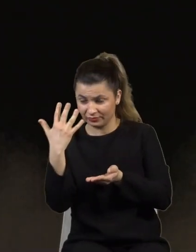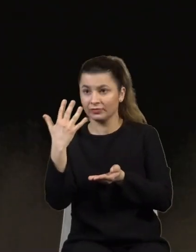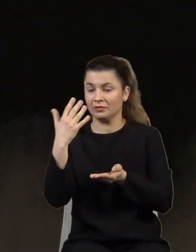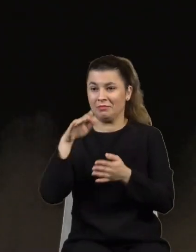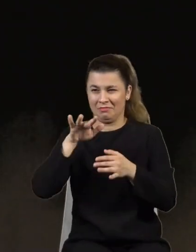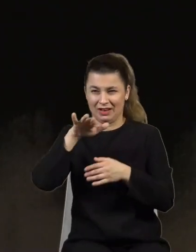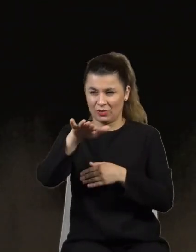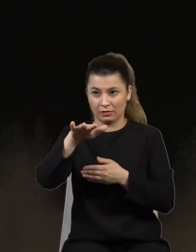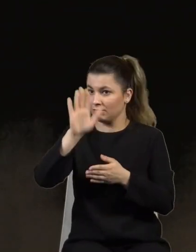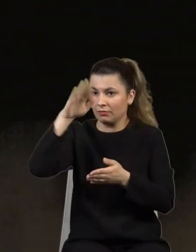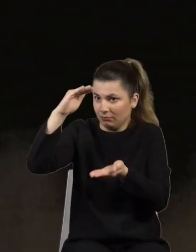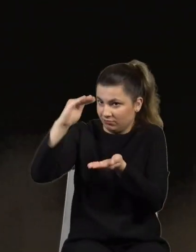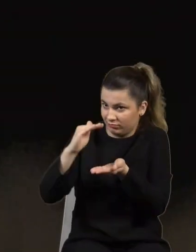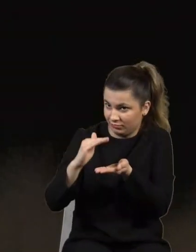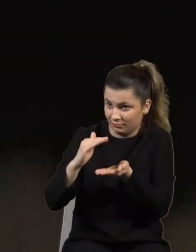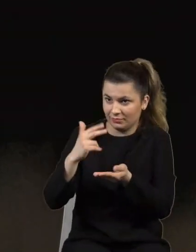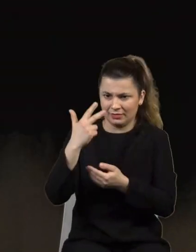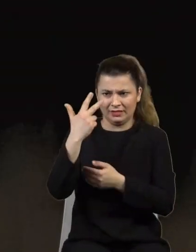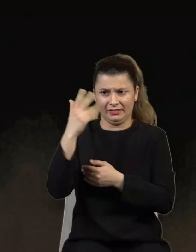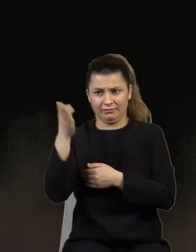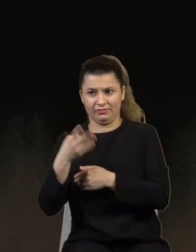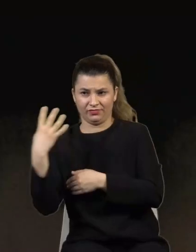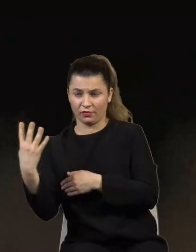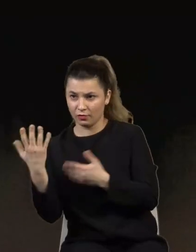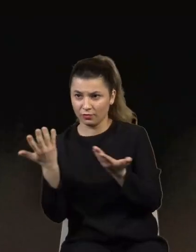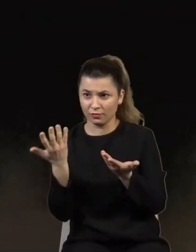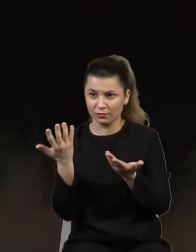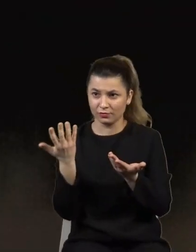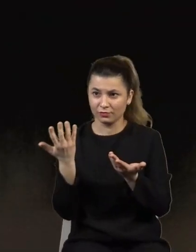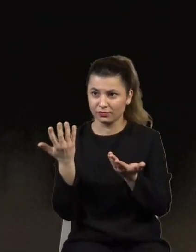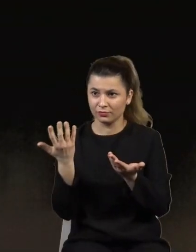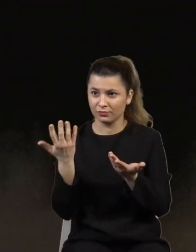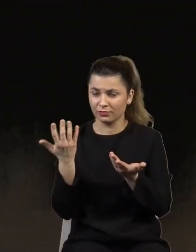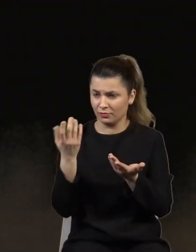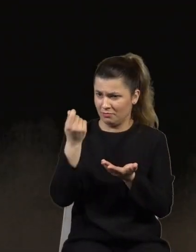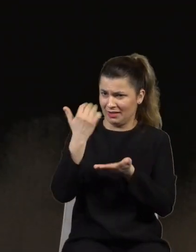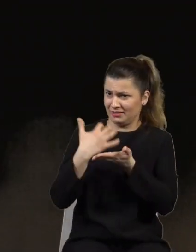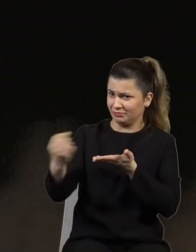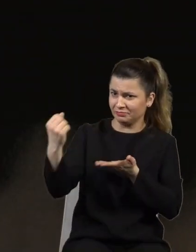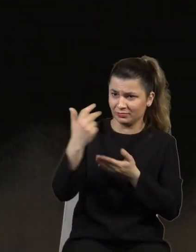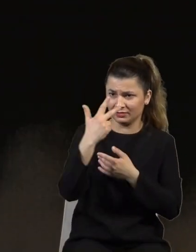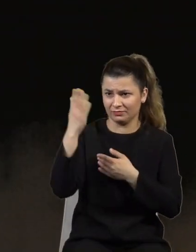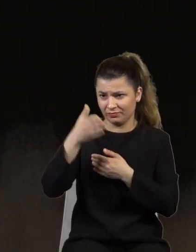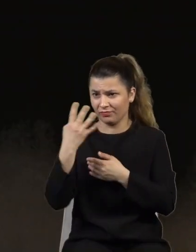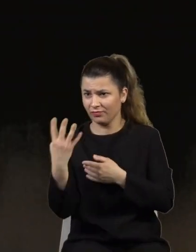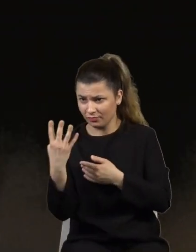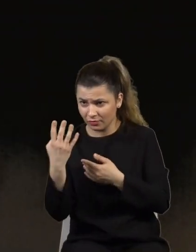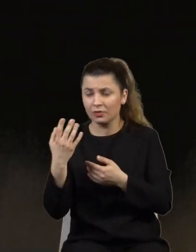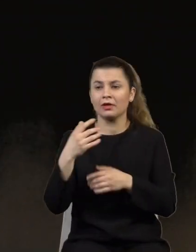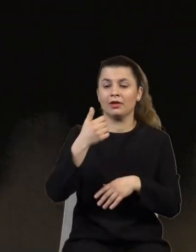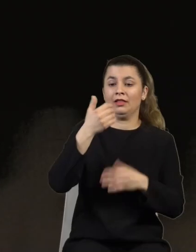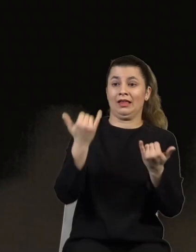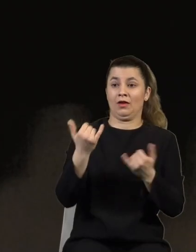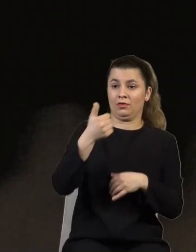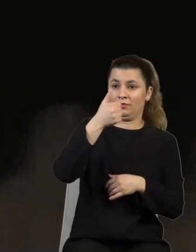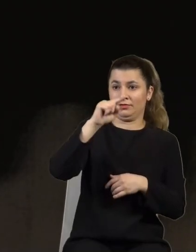In this period, we were receiving approximately 2.1. So we had to somehow,